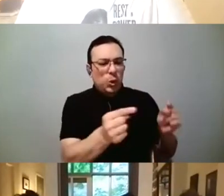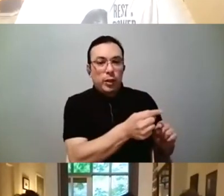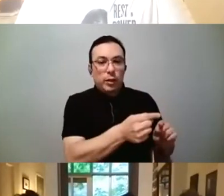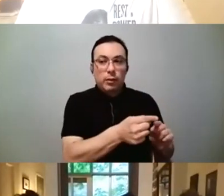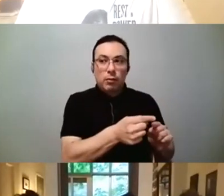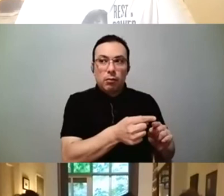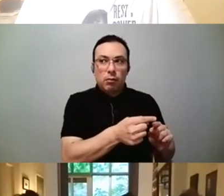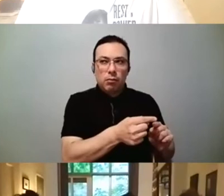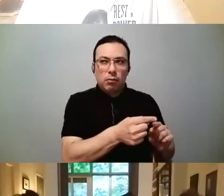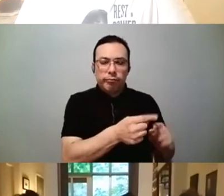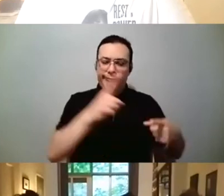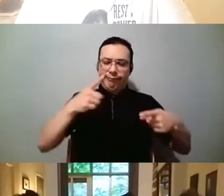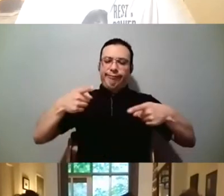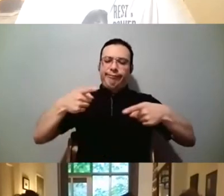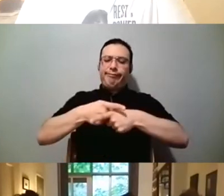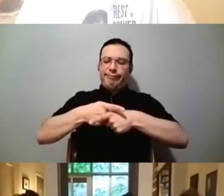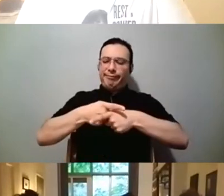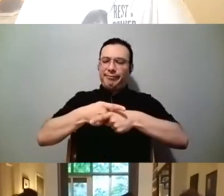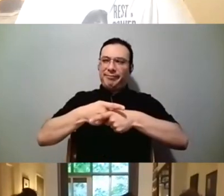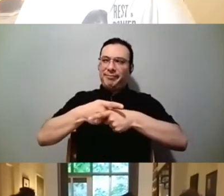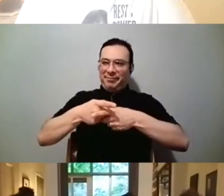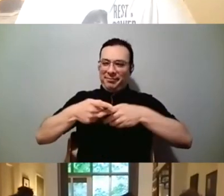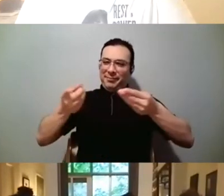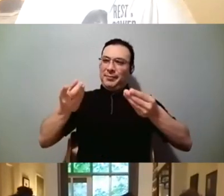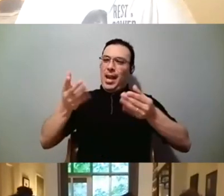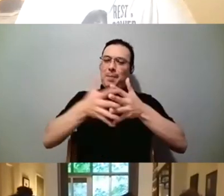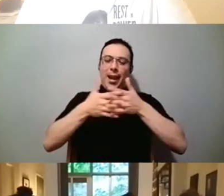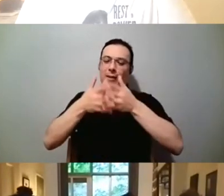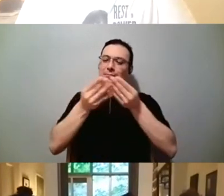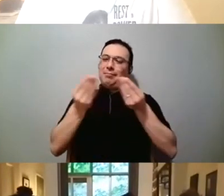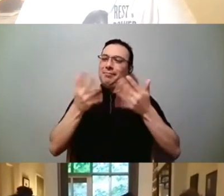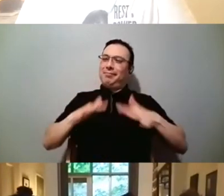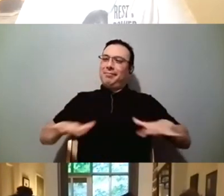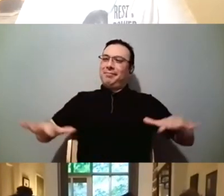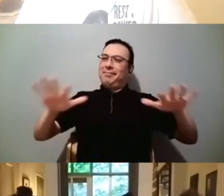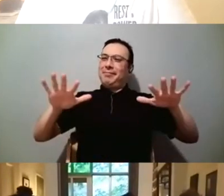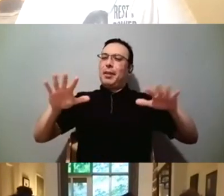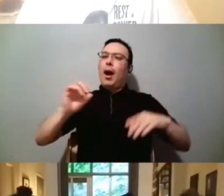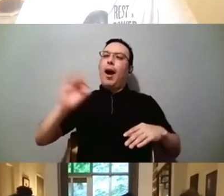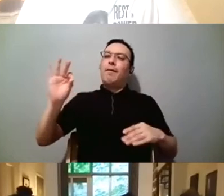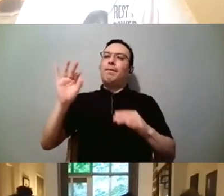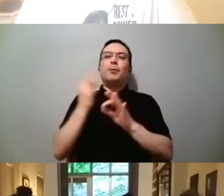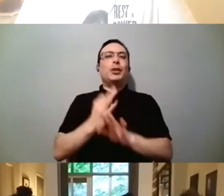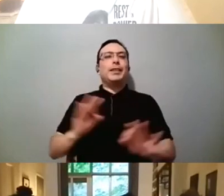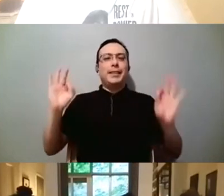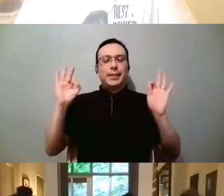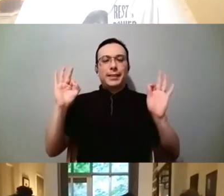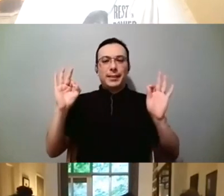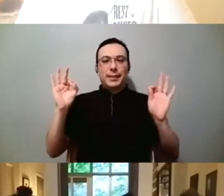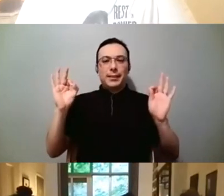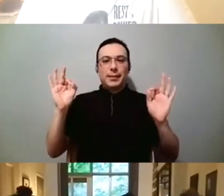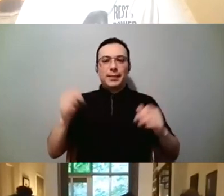zooming in here only because of accidents